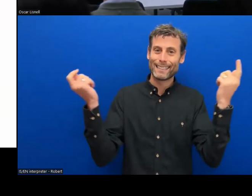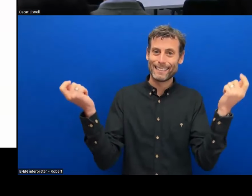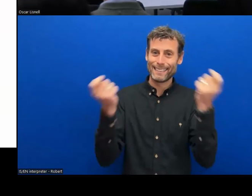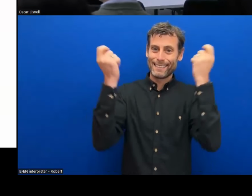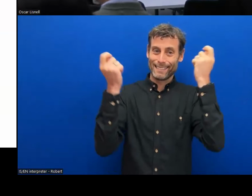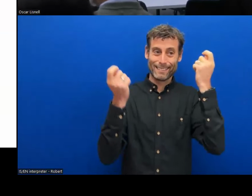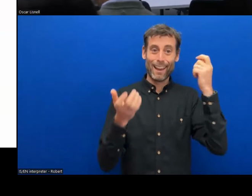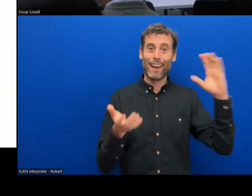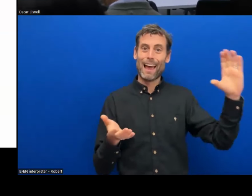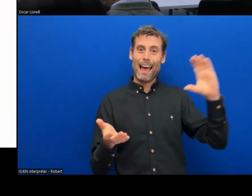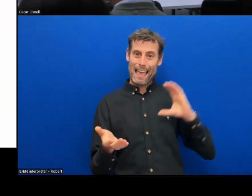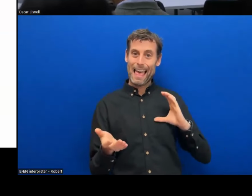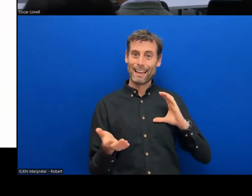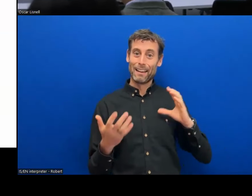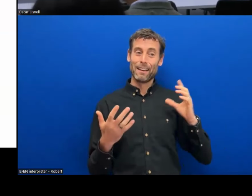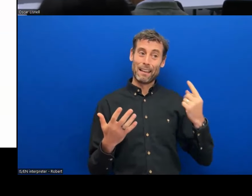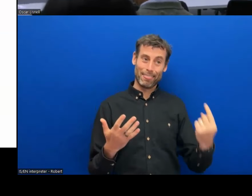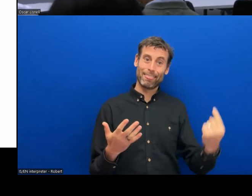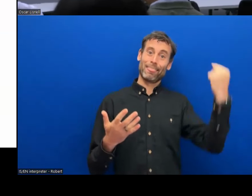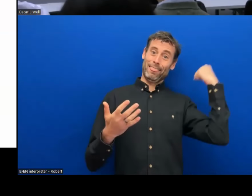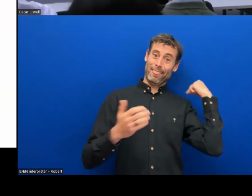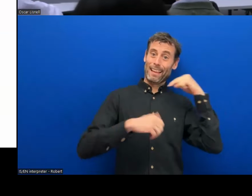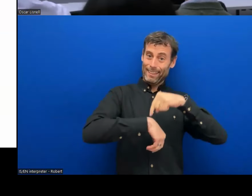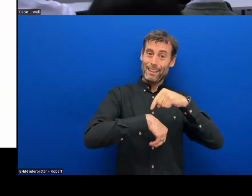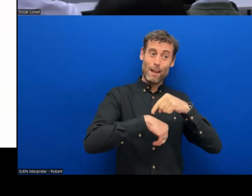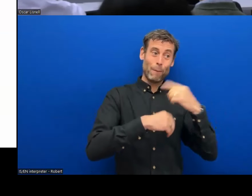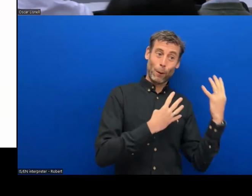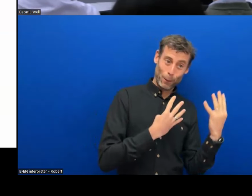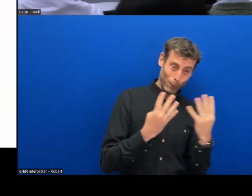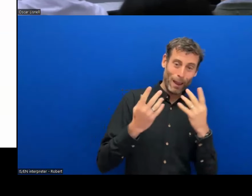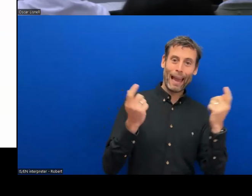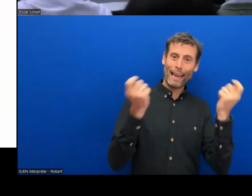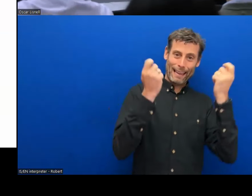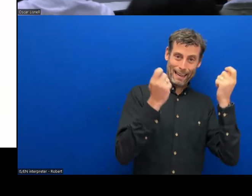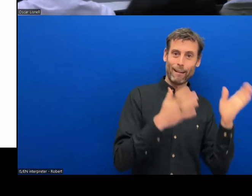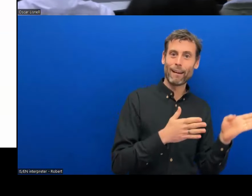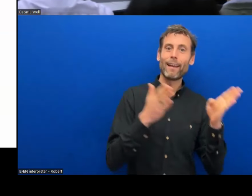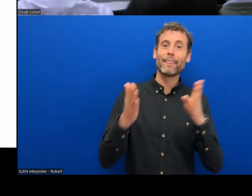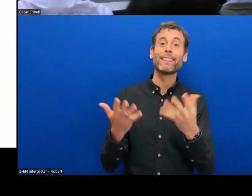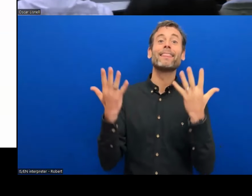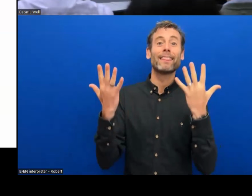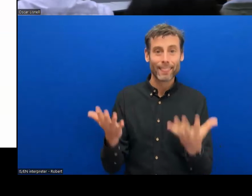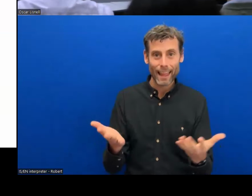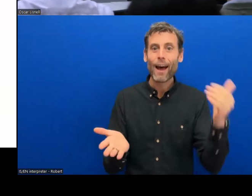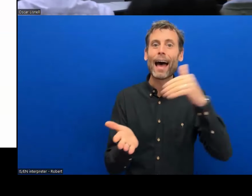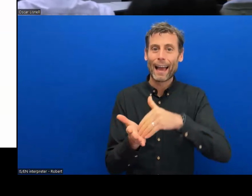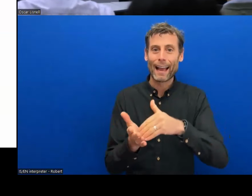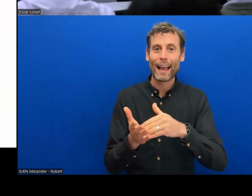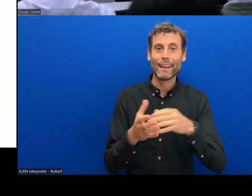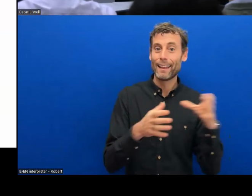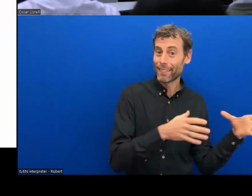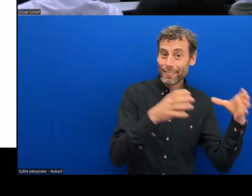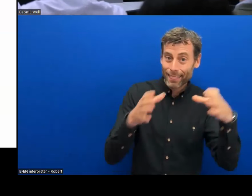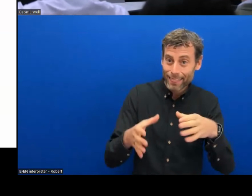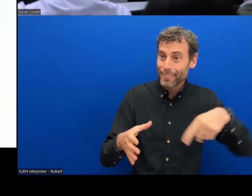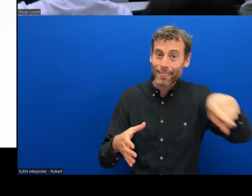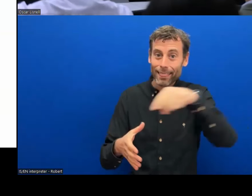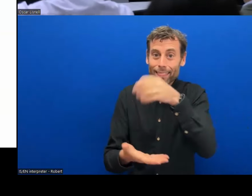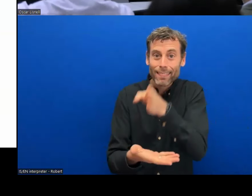So we will have some cakes now. We will have a short break, even though it's not time for break. You can please